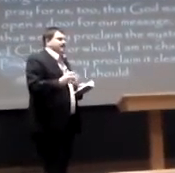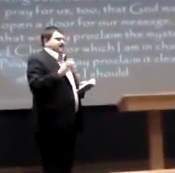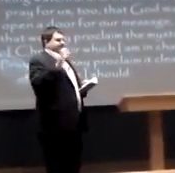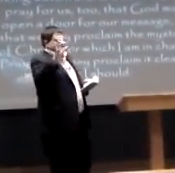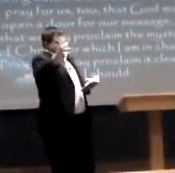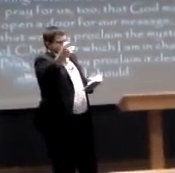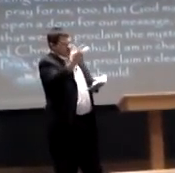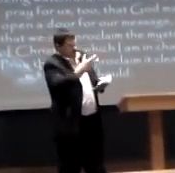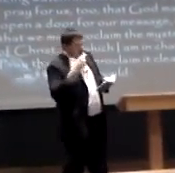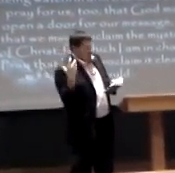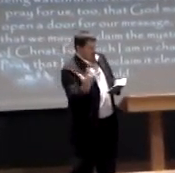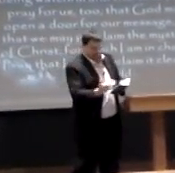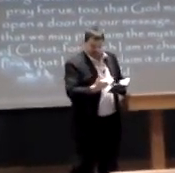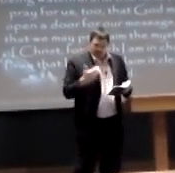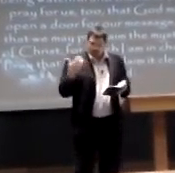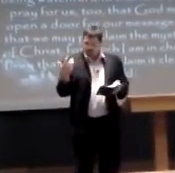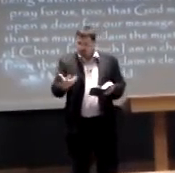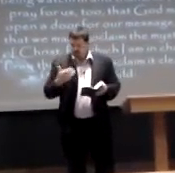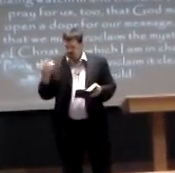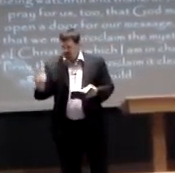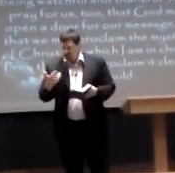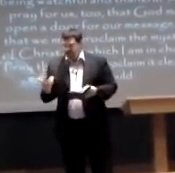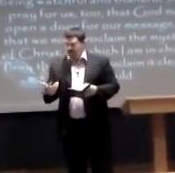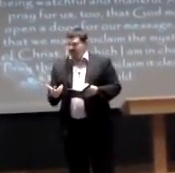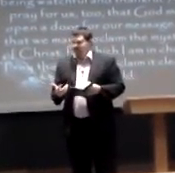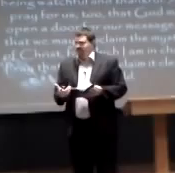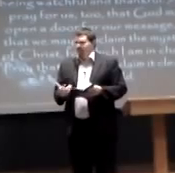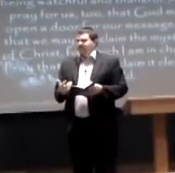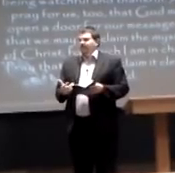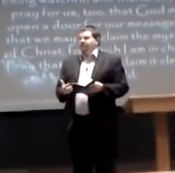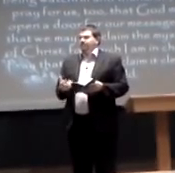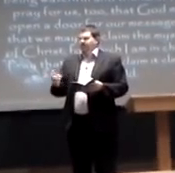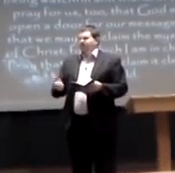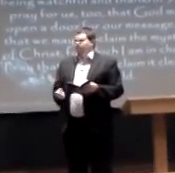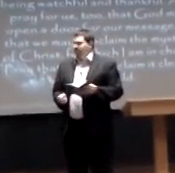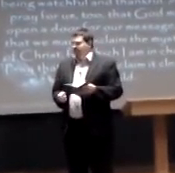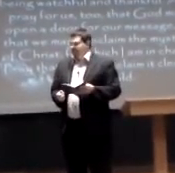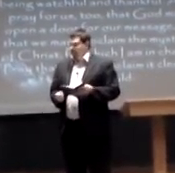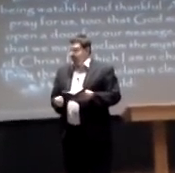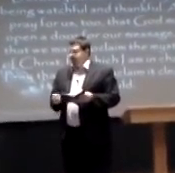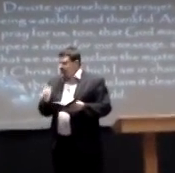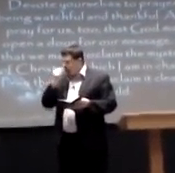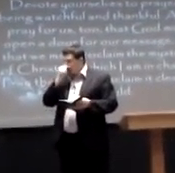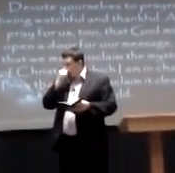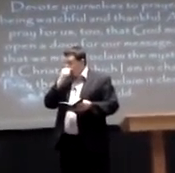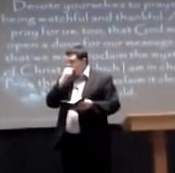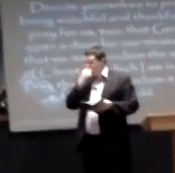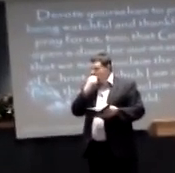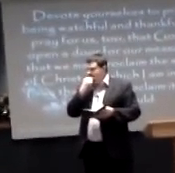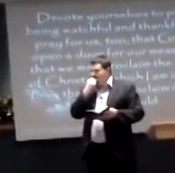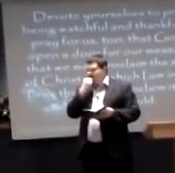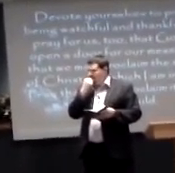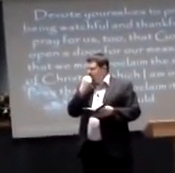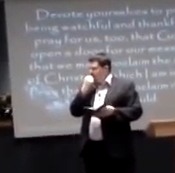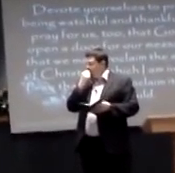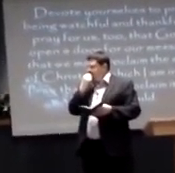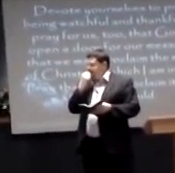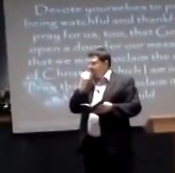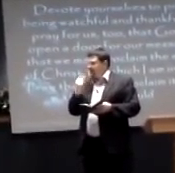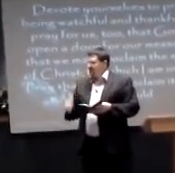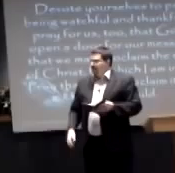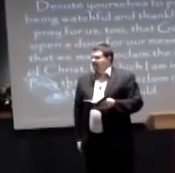do is, in this context of what we're talking about, is we can learn to pray for one another. Is that